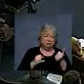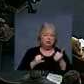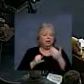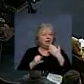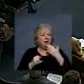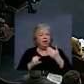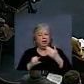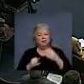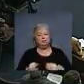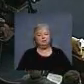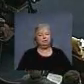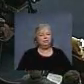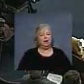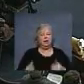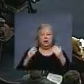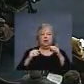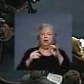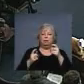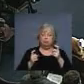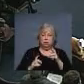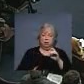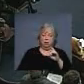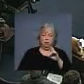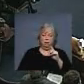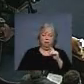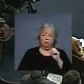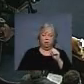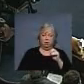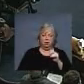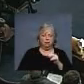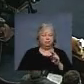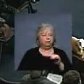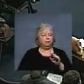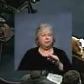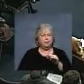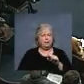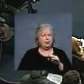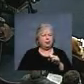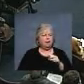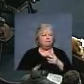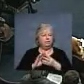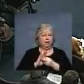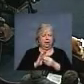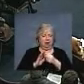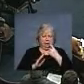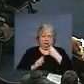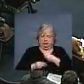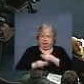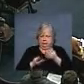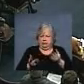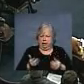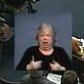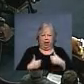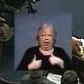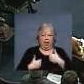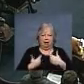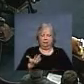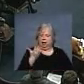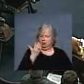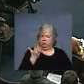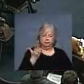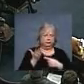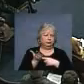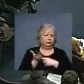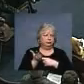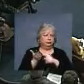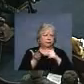that. Director Fortson, yes, you have a question, please? Well, Mr. Mayor, the copy that was distributed I have in front of me,